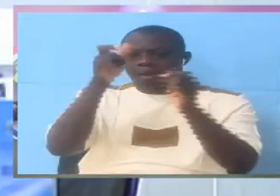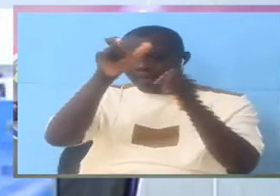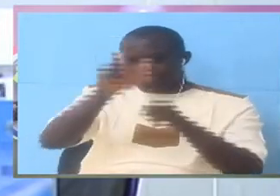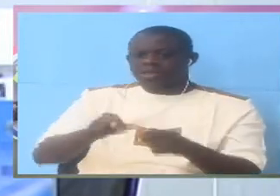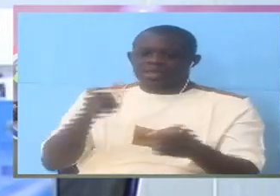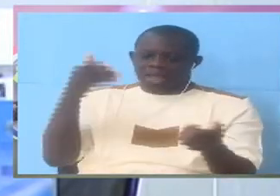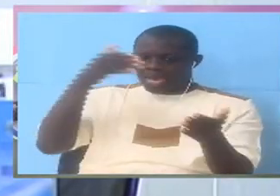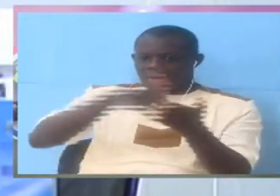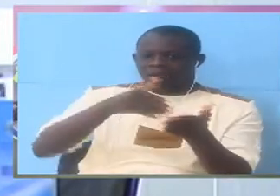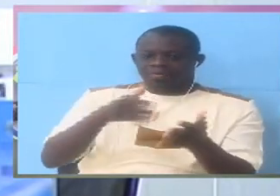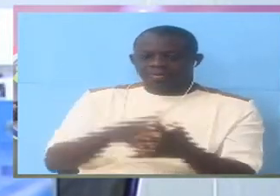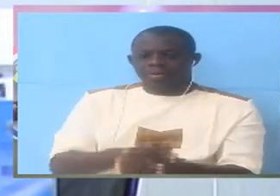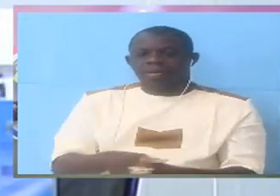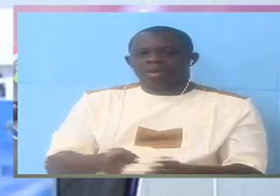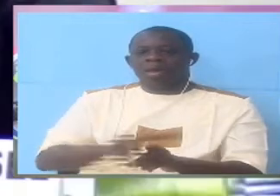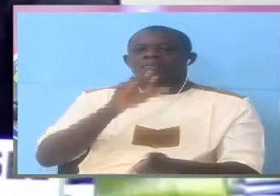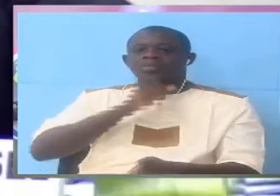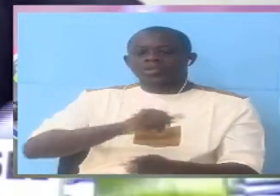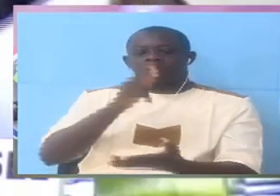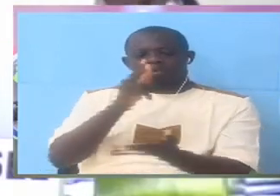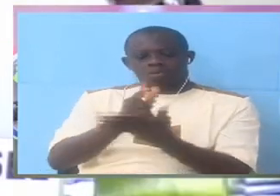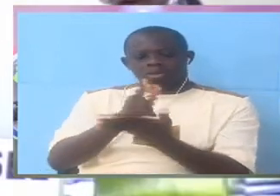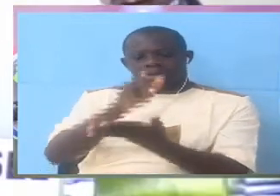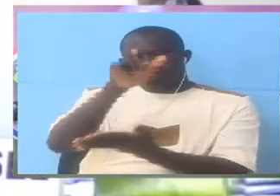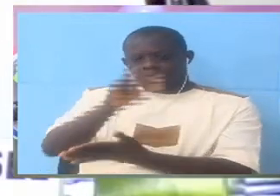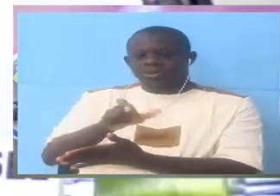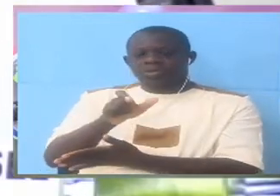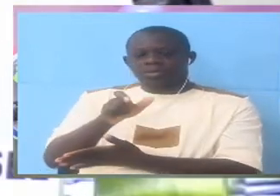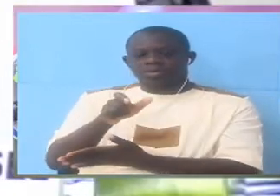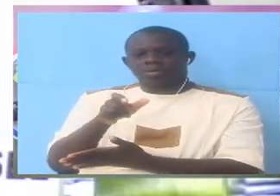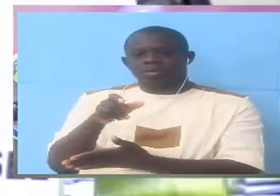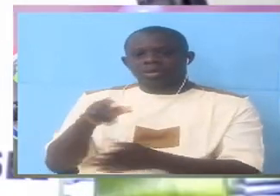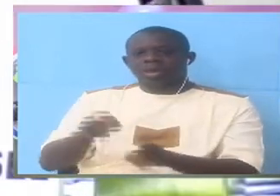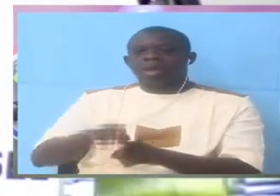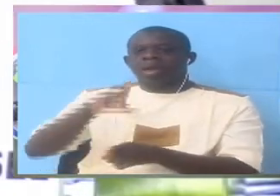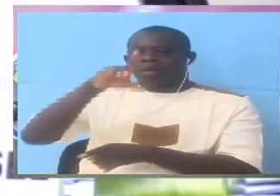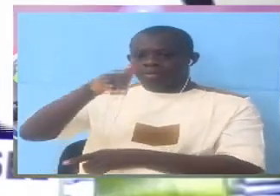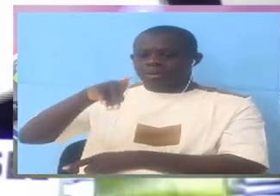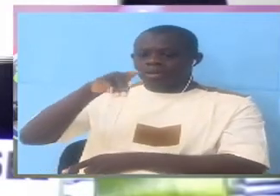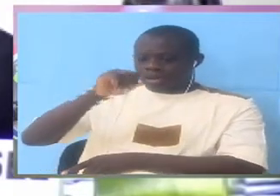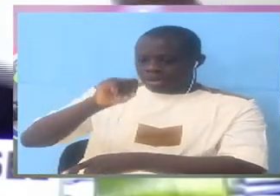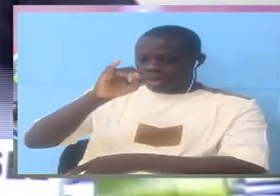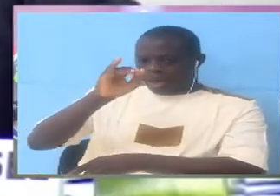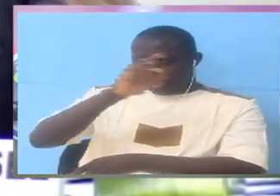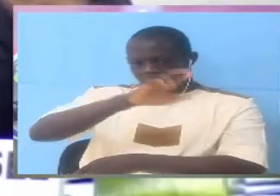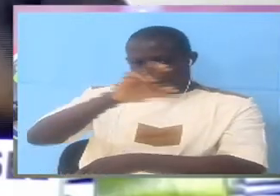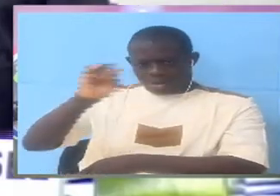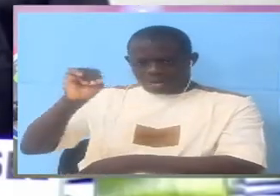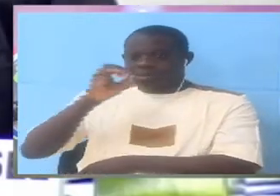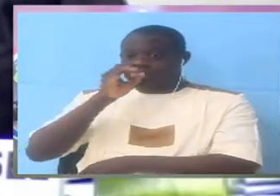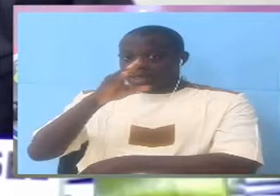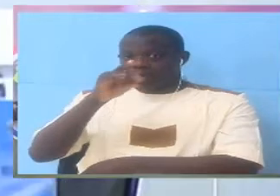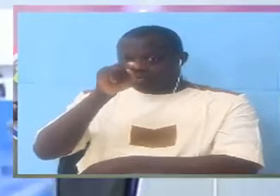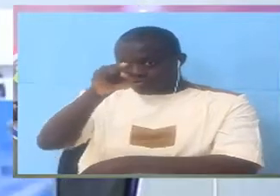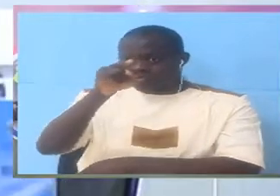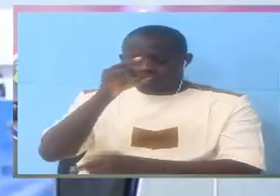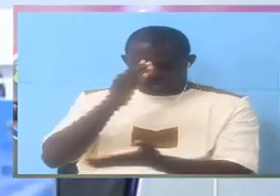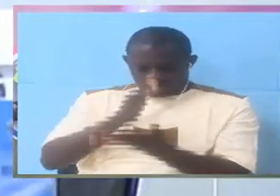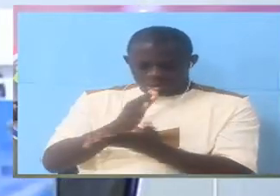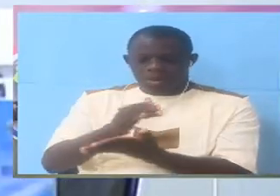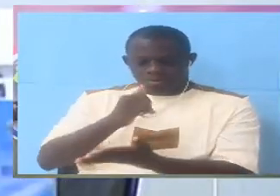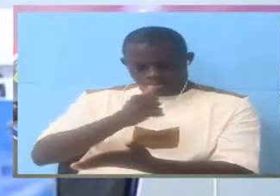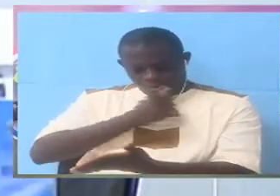Mr. Witness, Haidara said, sorry, Air said you threatened him. I didn't see it as a